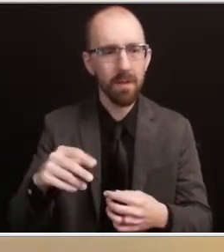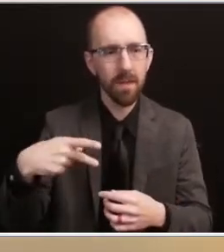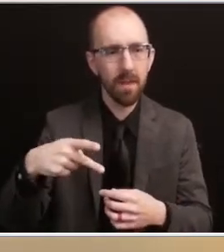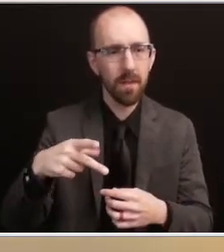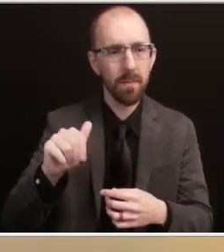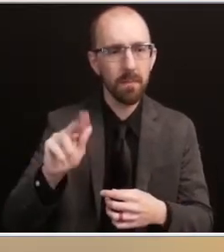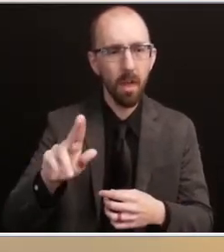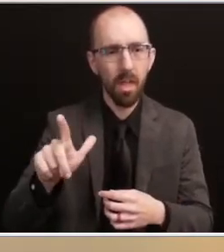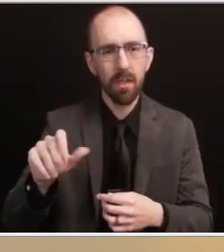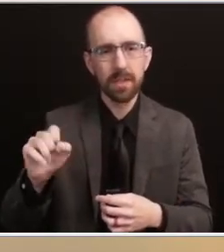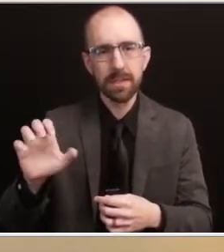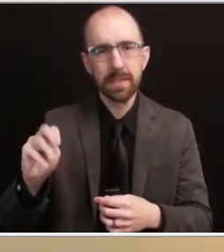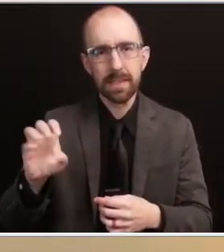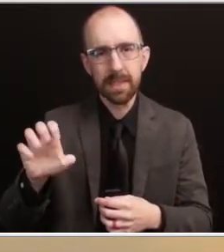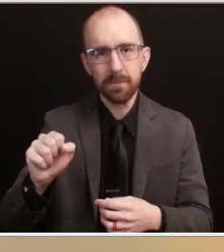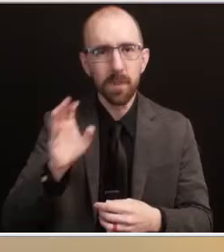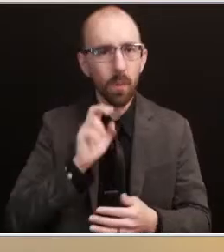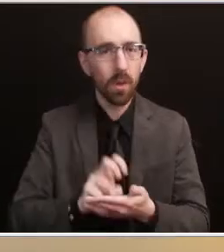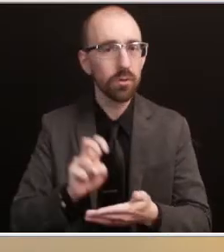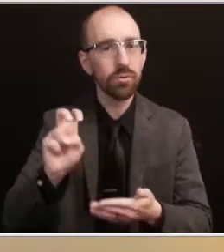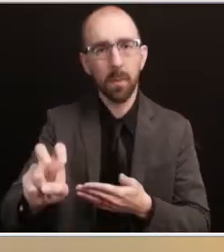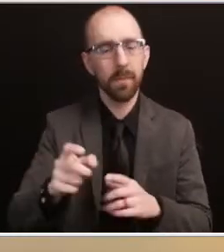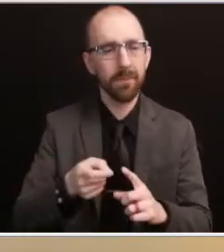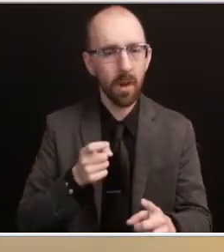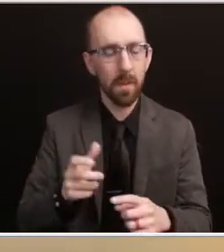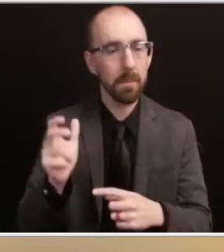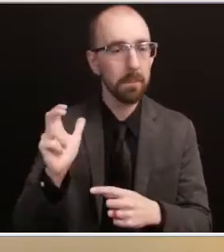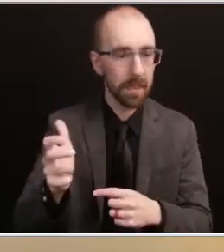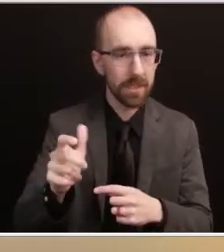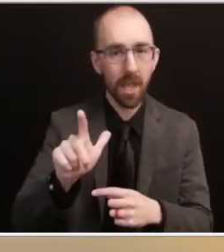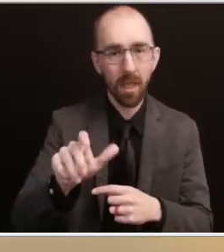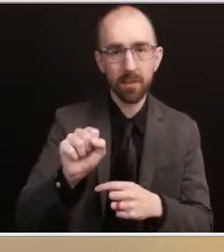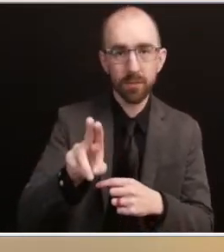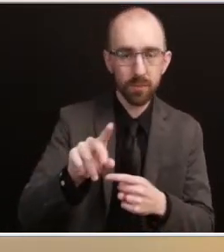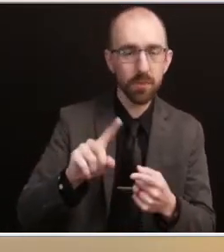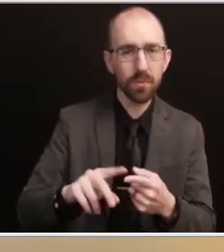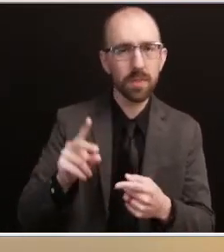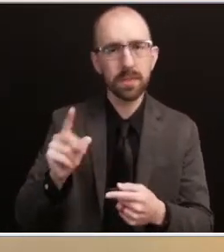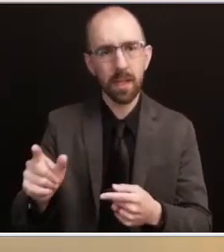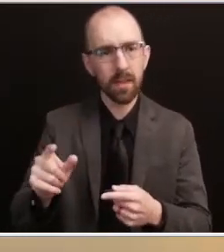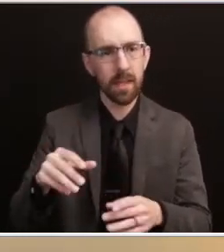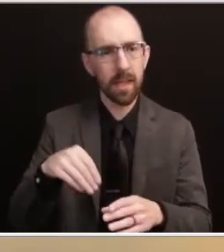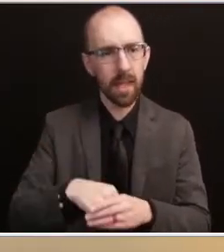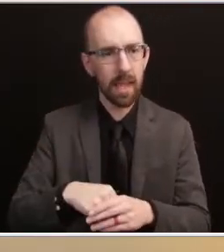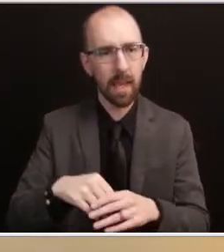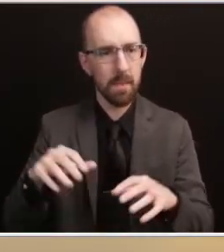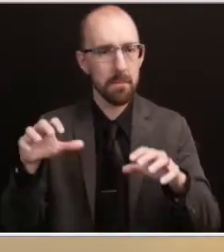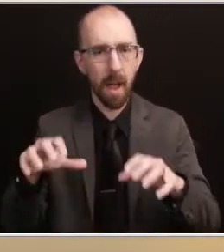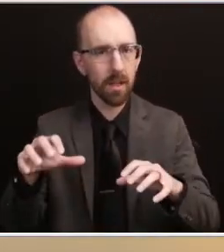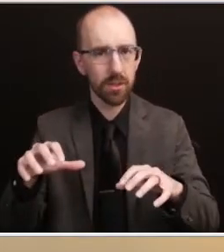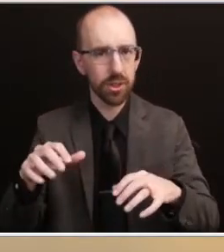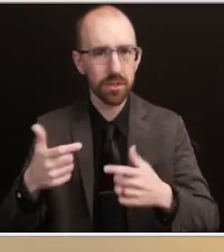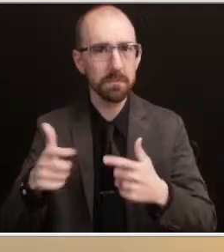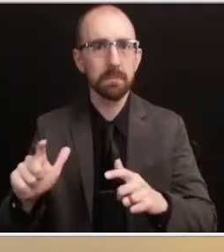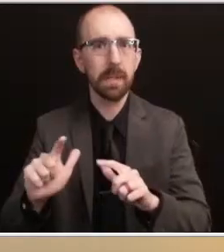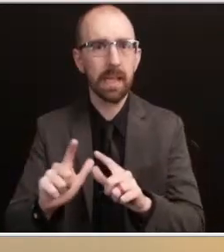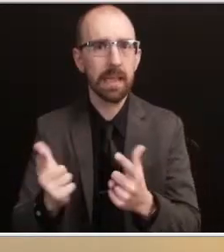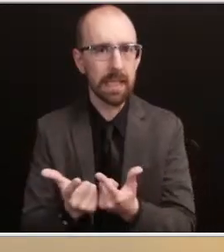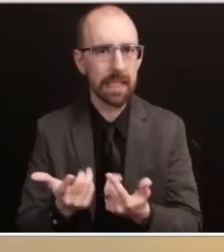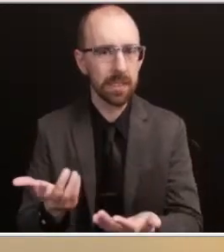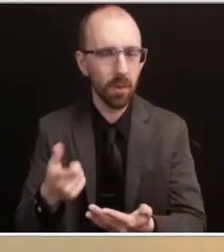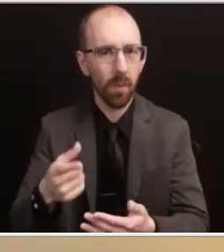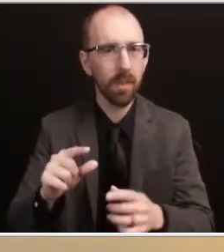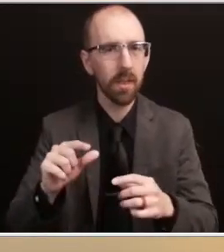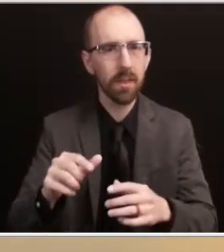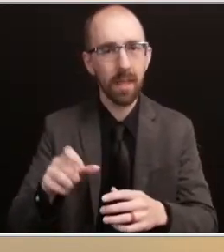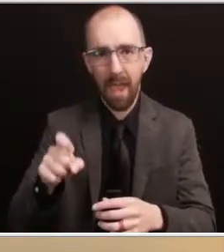going to jump from, pitching at LSU to all of a sudden being a monster in the big leagues. So these grafts have to